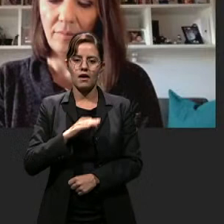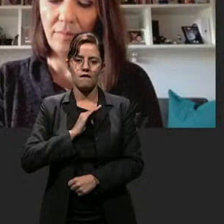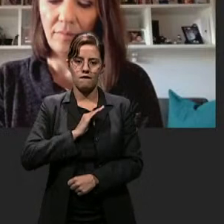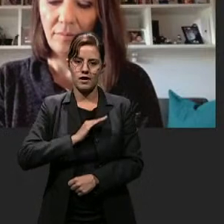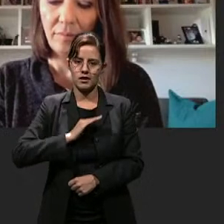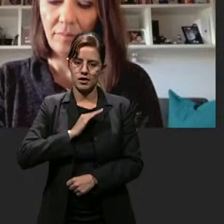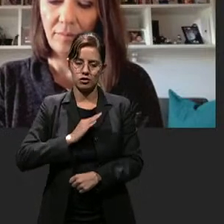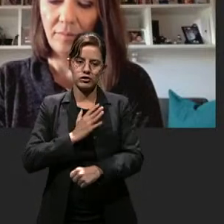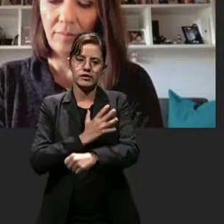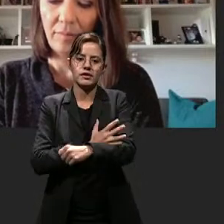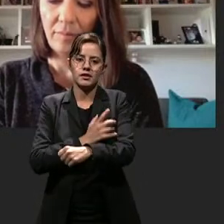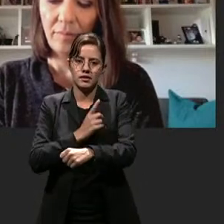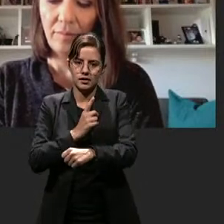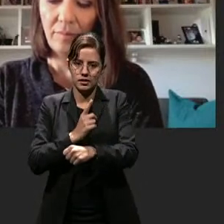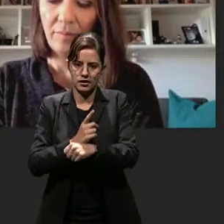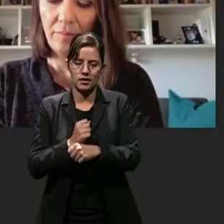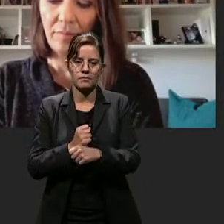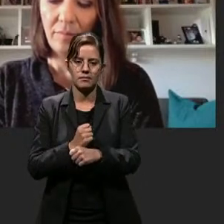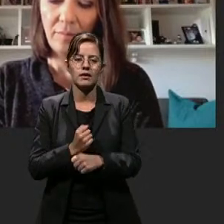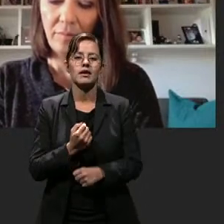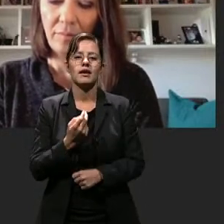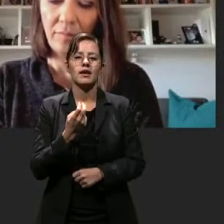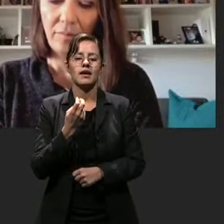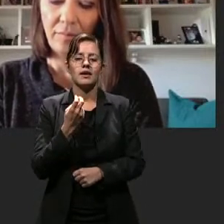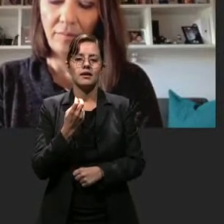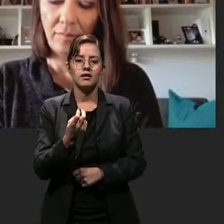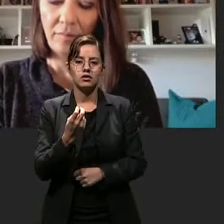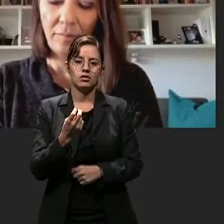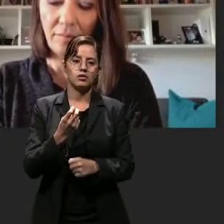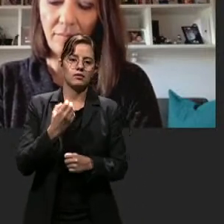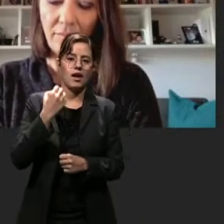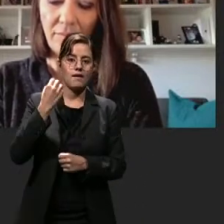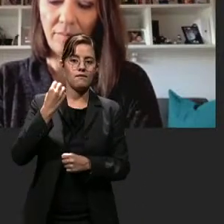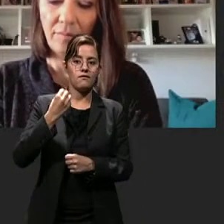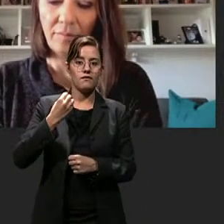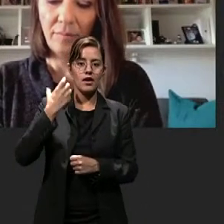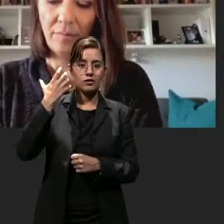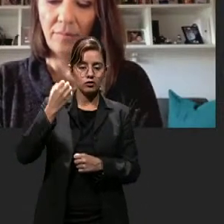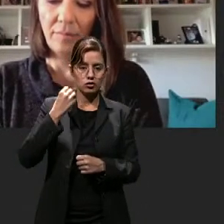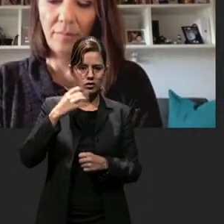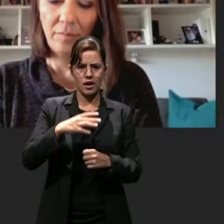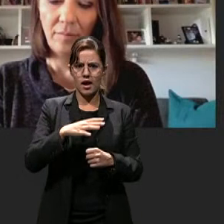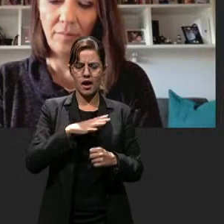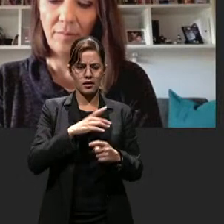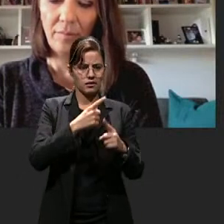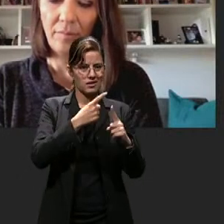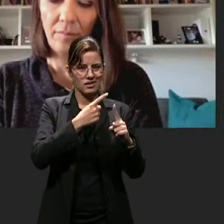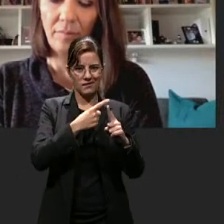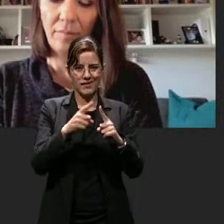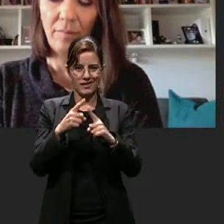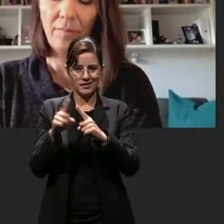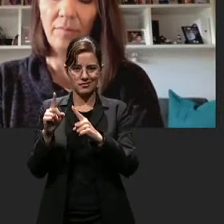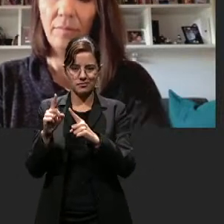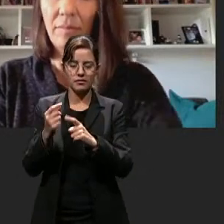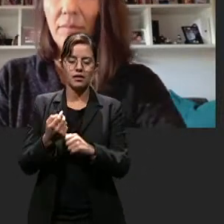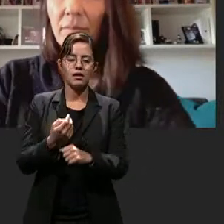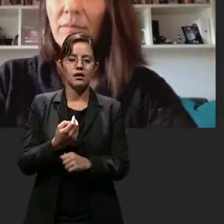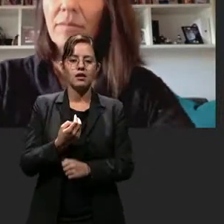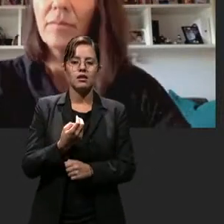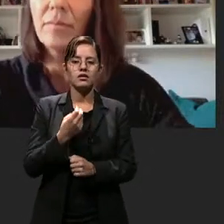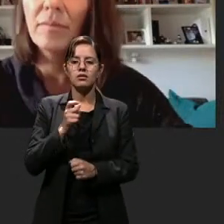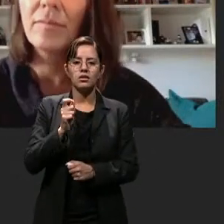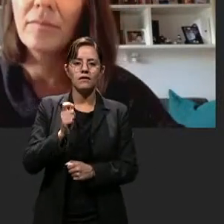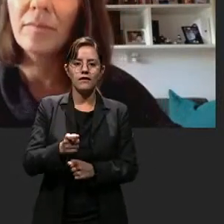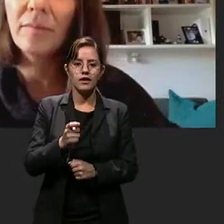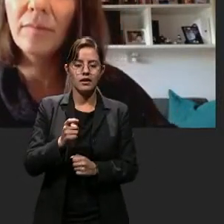So my sincere congratulations for this series of events that are